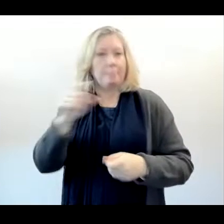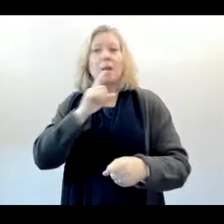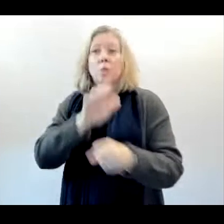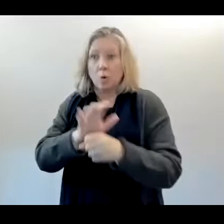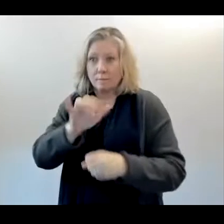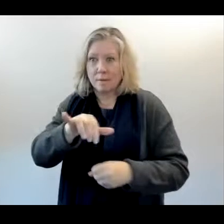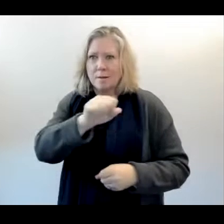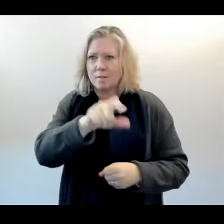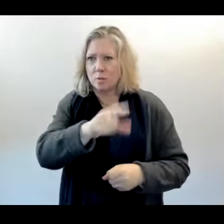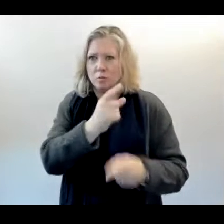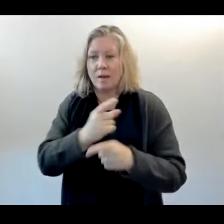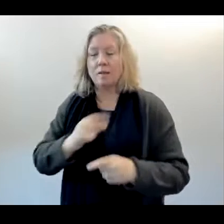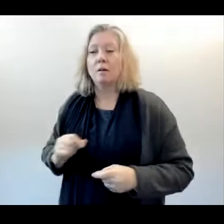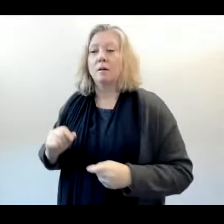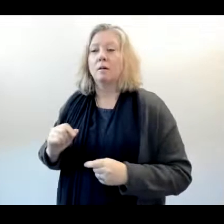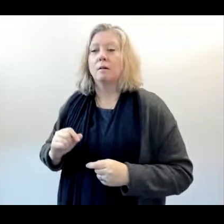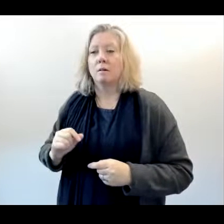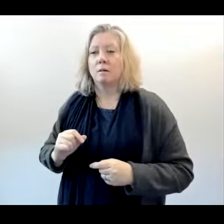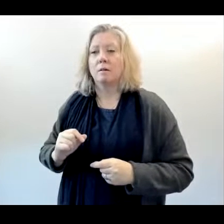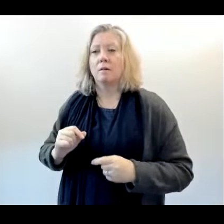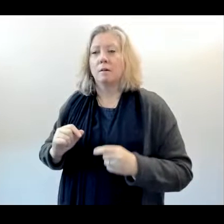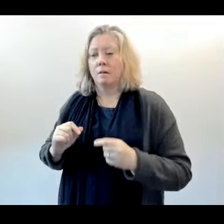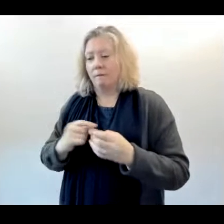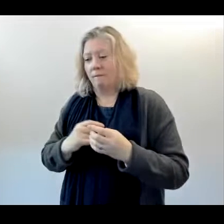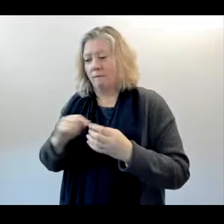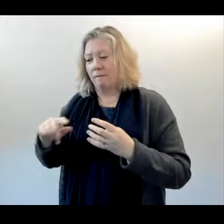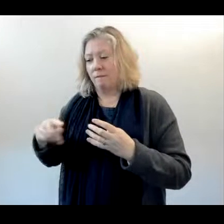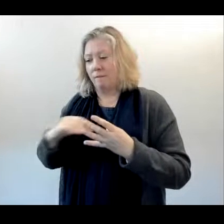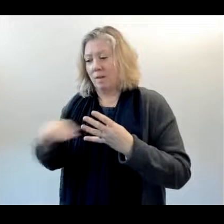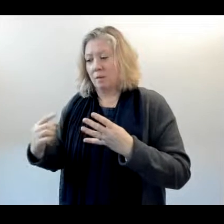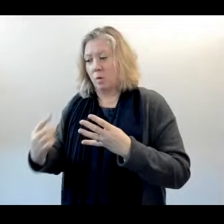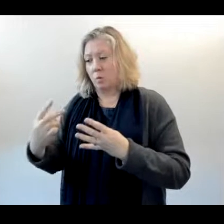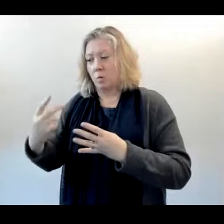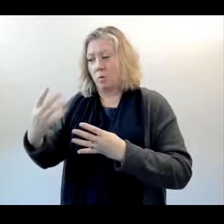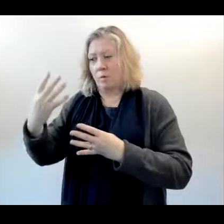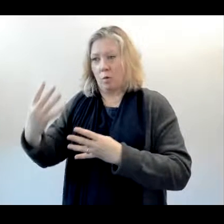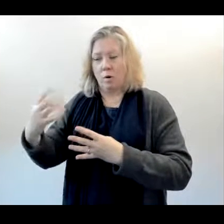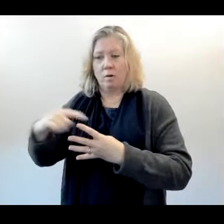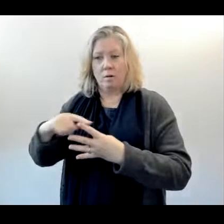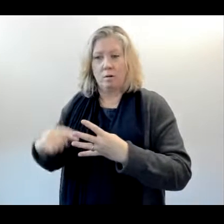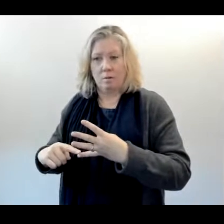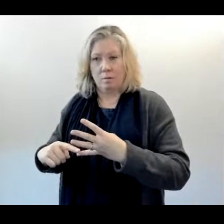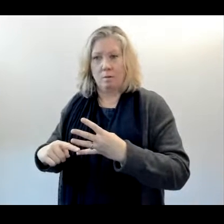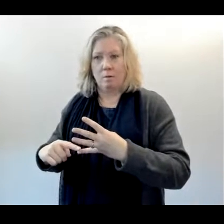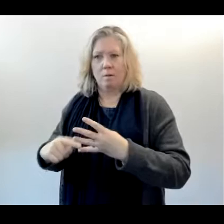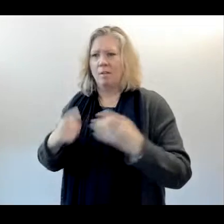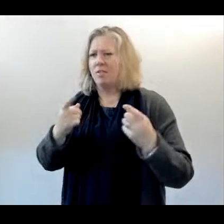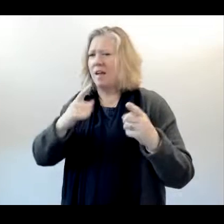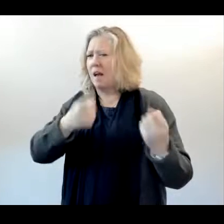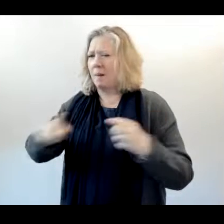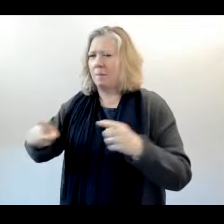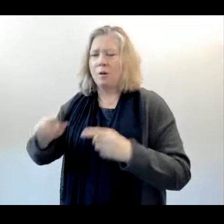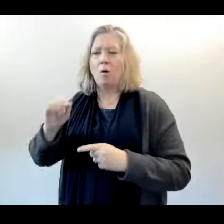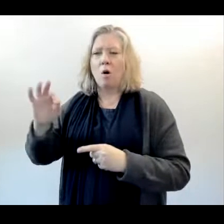the first 4 or 5 phases will be done off-sites before we demolish the Chauncey Drive,